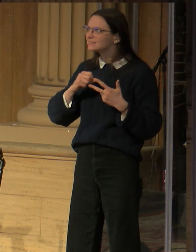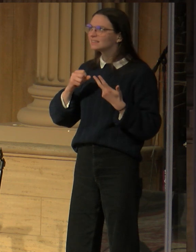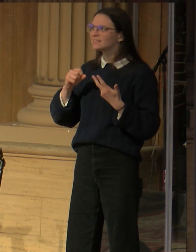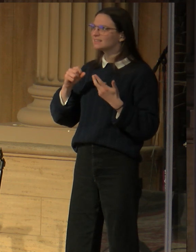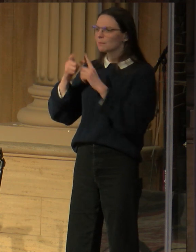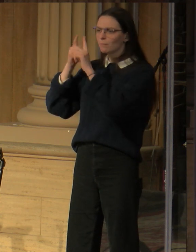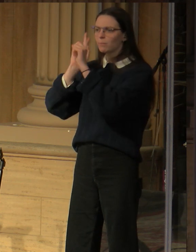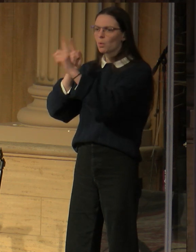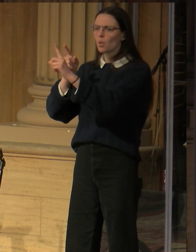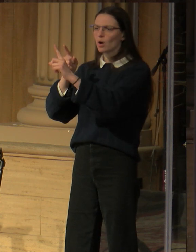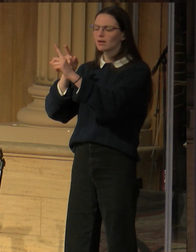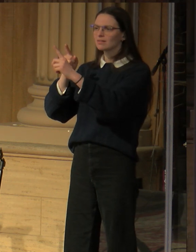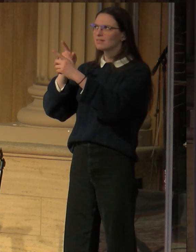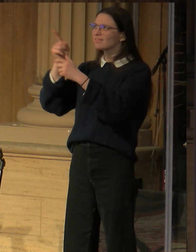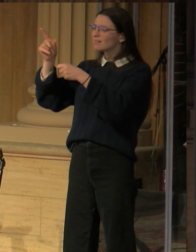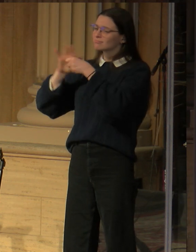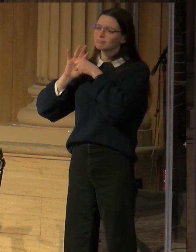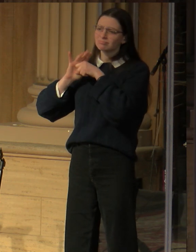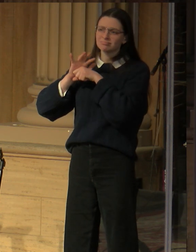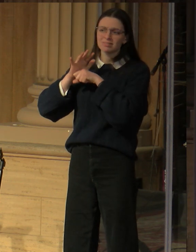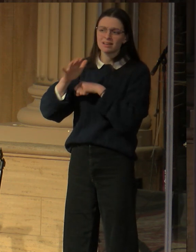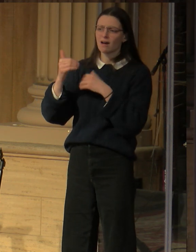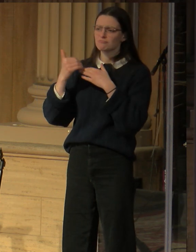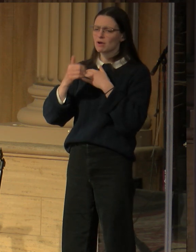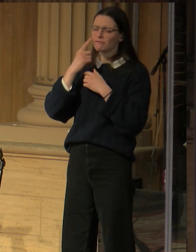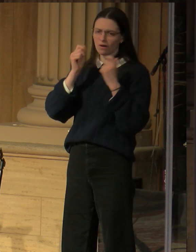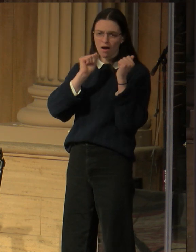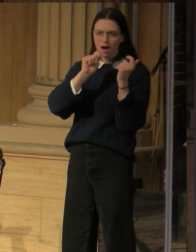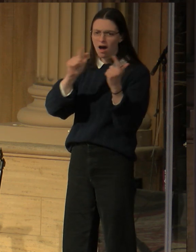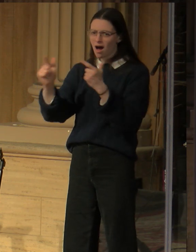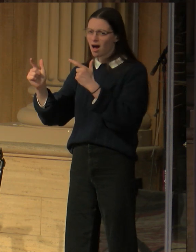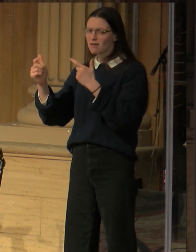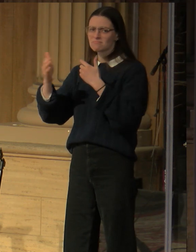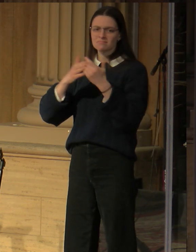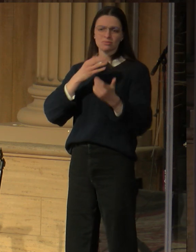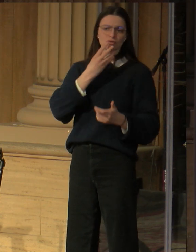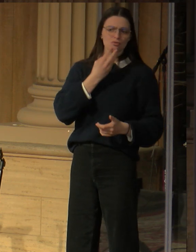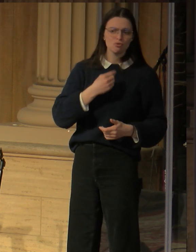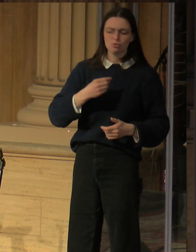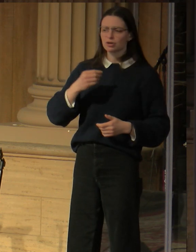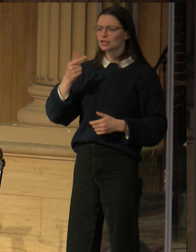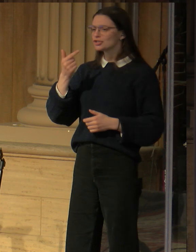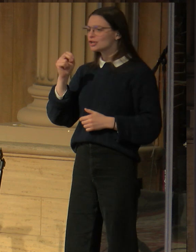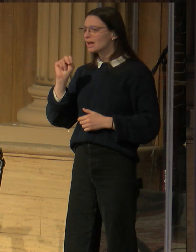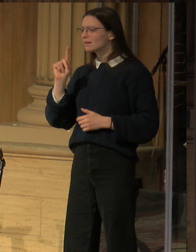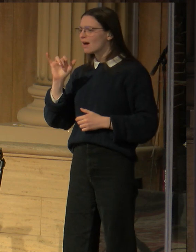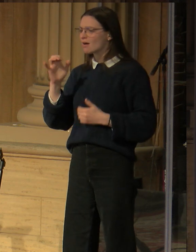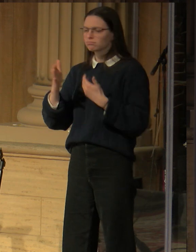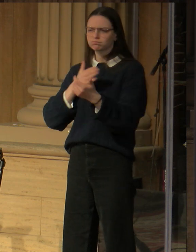completely full with enough bread for everyone who would believe, whether Jew or Gentile.